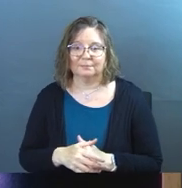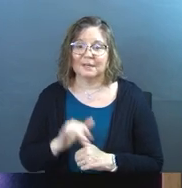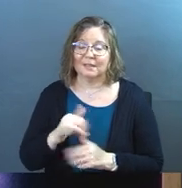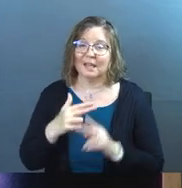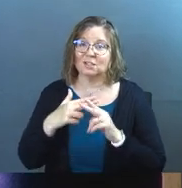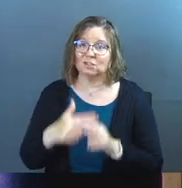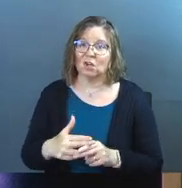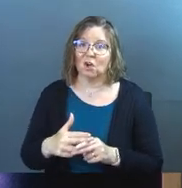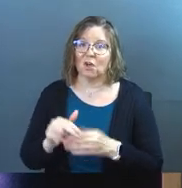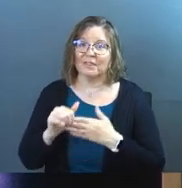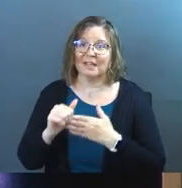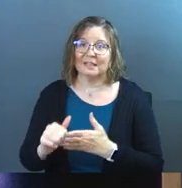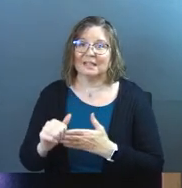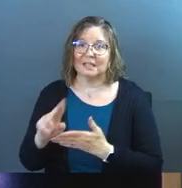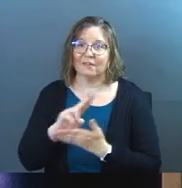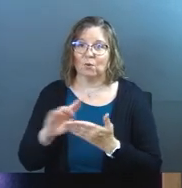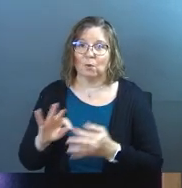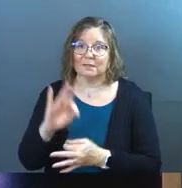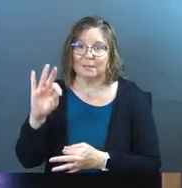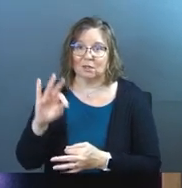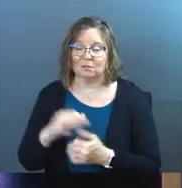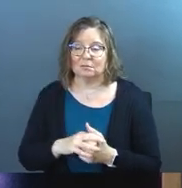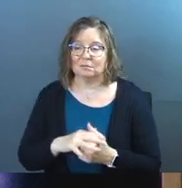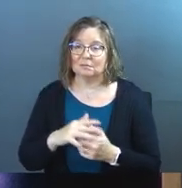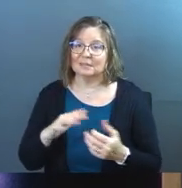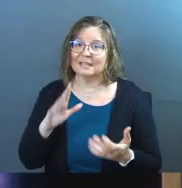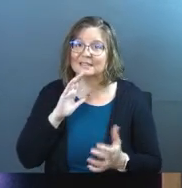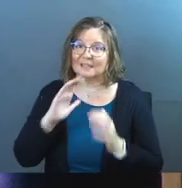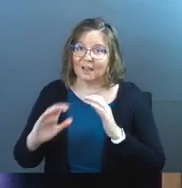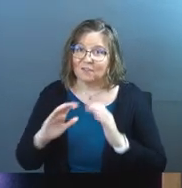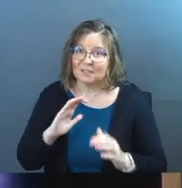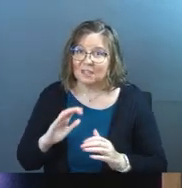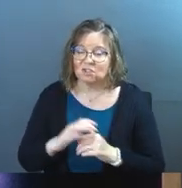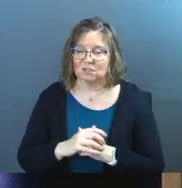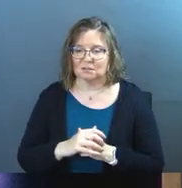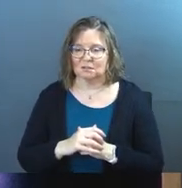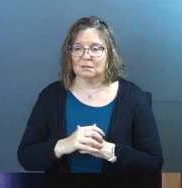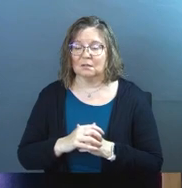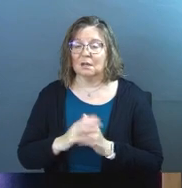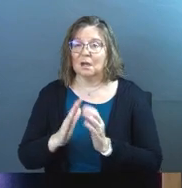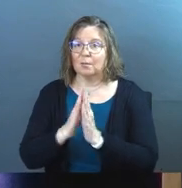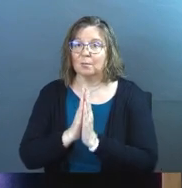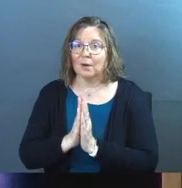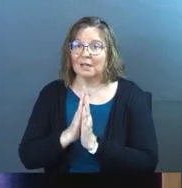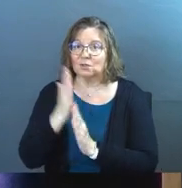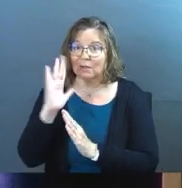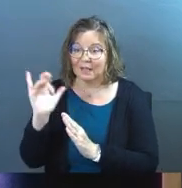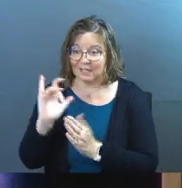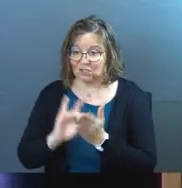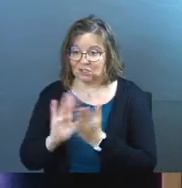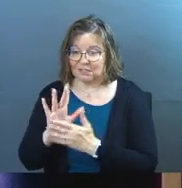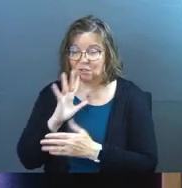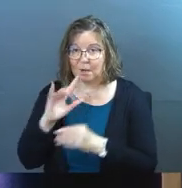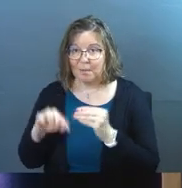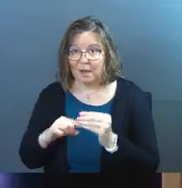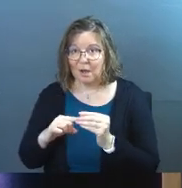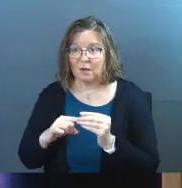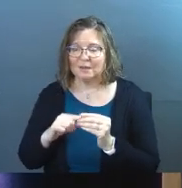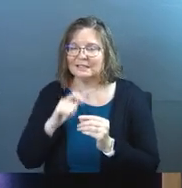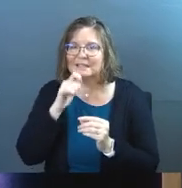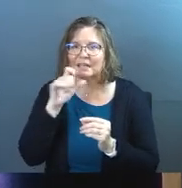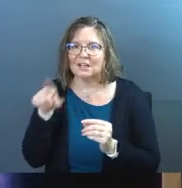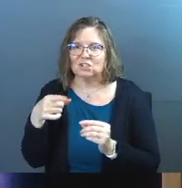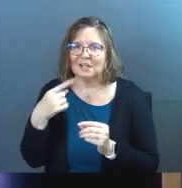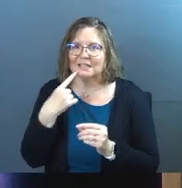And that's called the leading of the Holy Spirit. It's a conversation. See, praying to God like Jesus is talking about, it's